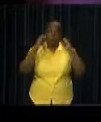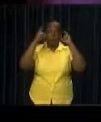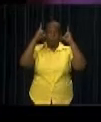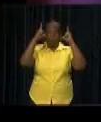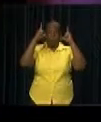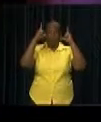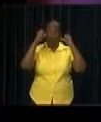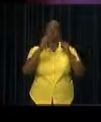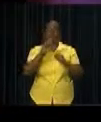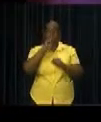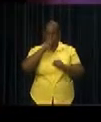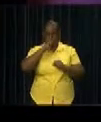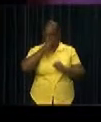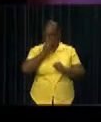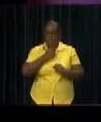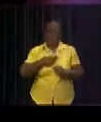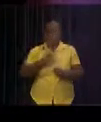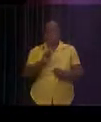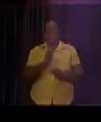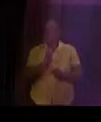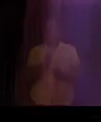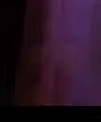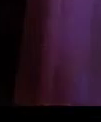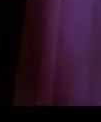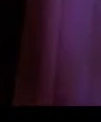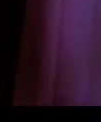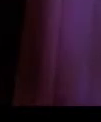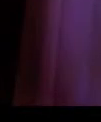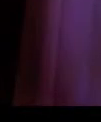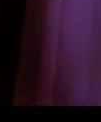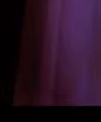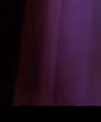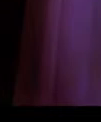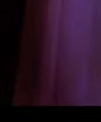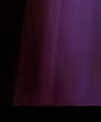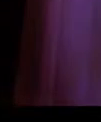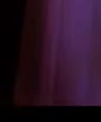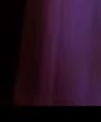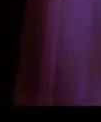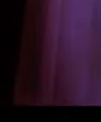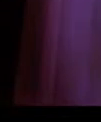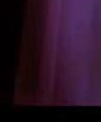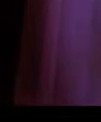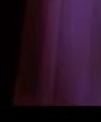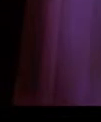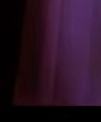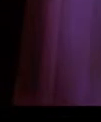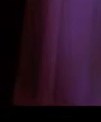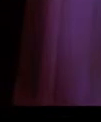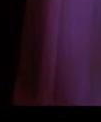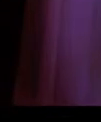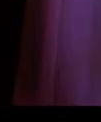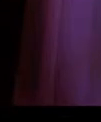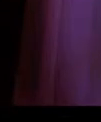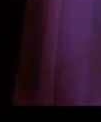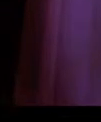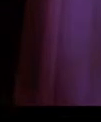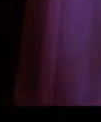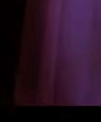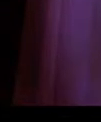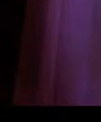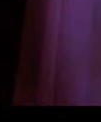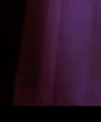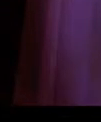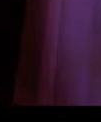On a more positive note, police reports have shown that the number of drug users among young people has declined when